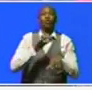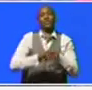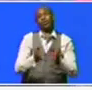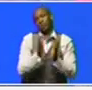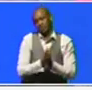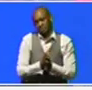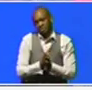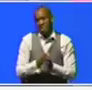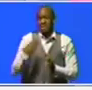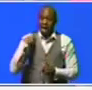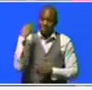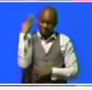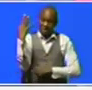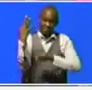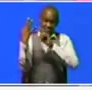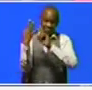Number